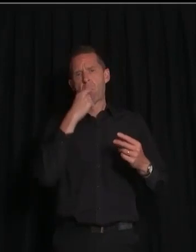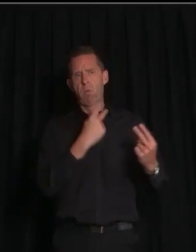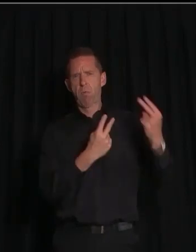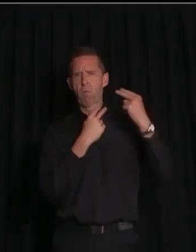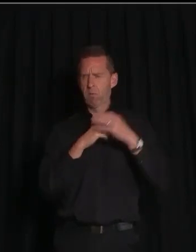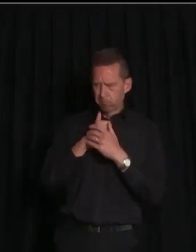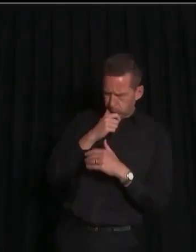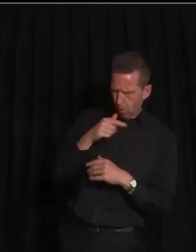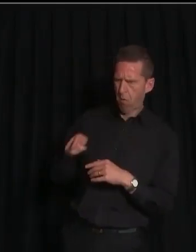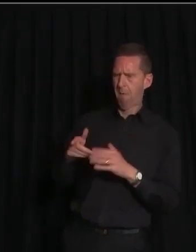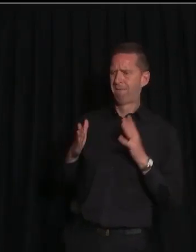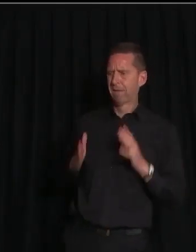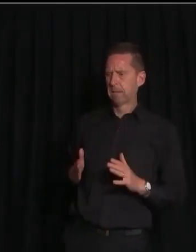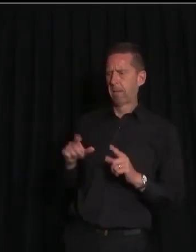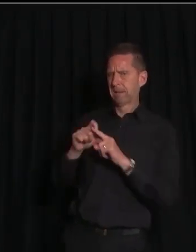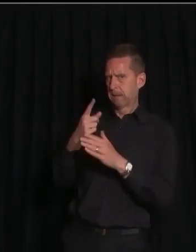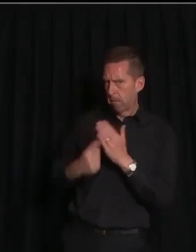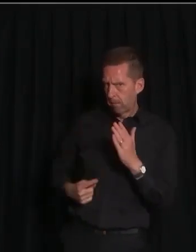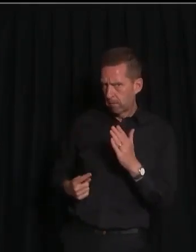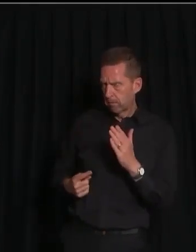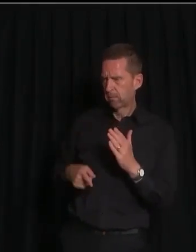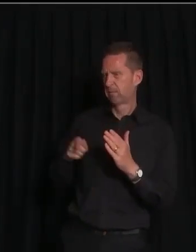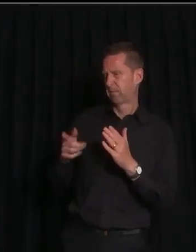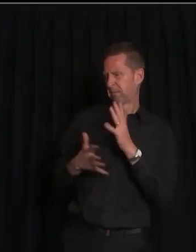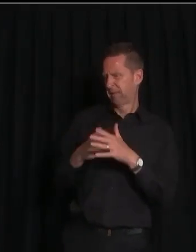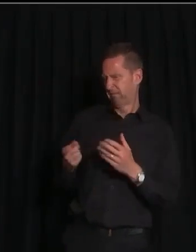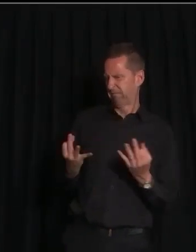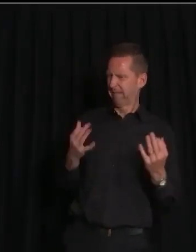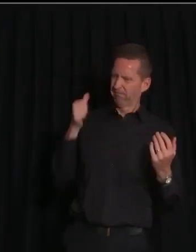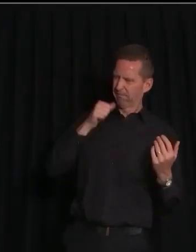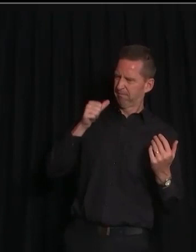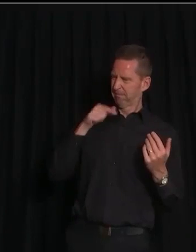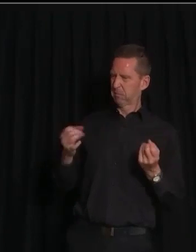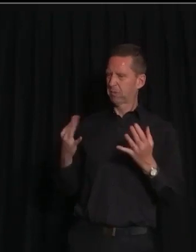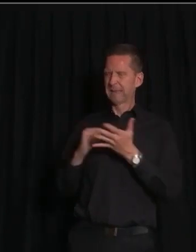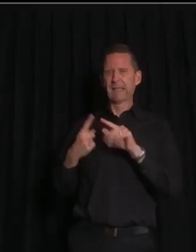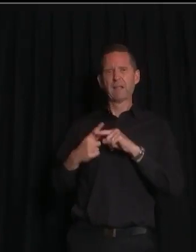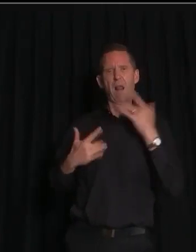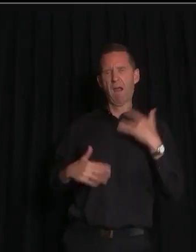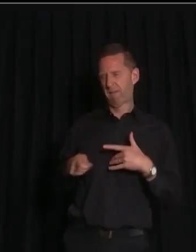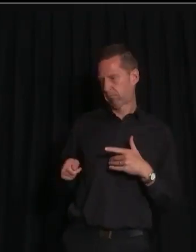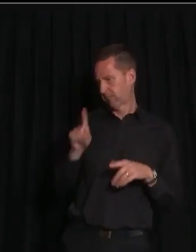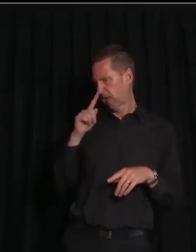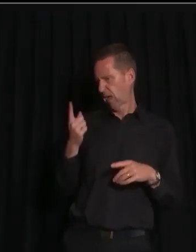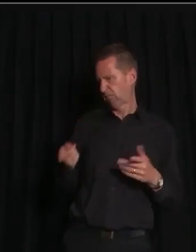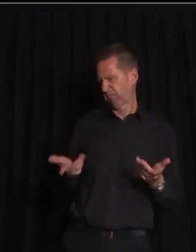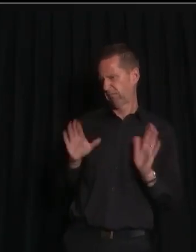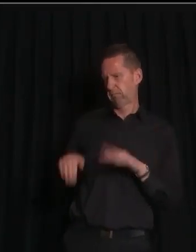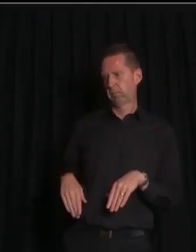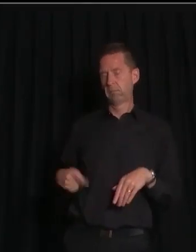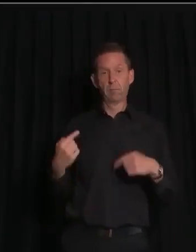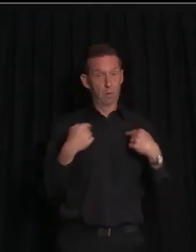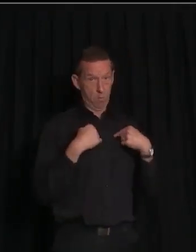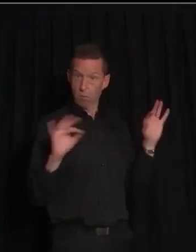physical disability, you're very much desexualized, as though you don't have a sex life. And I don't,